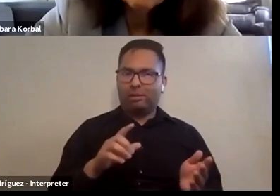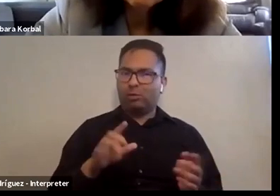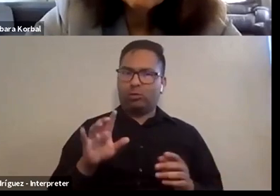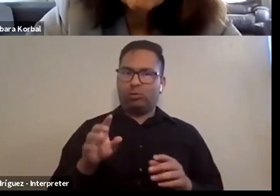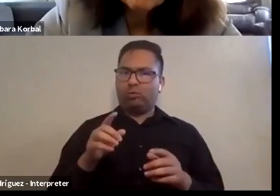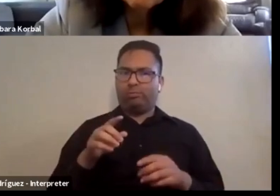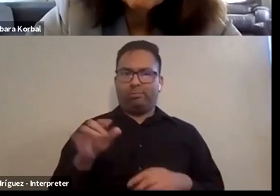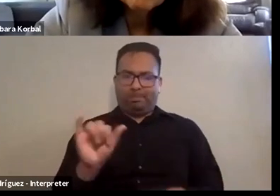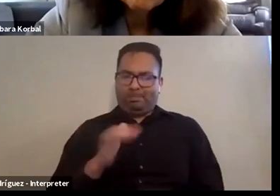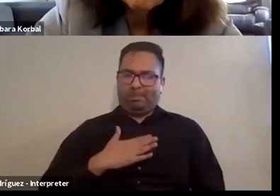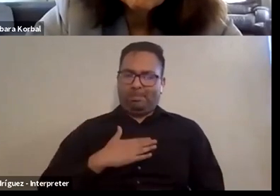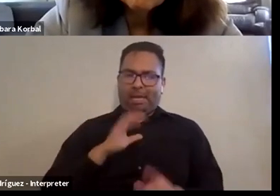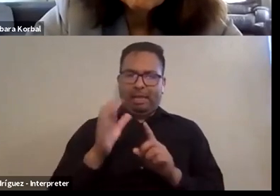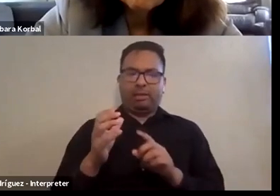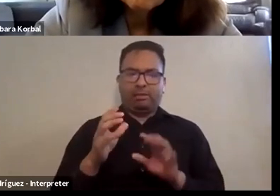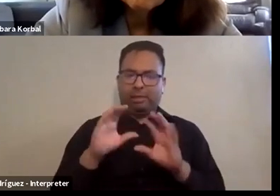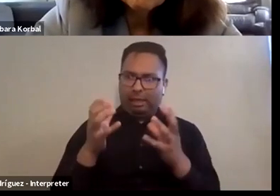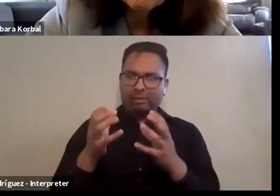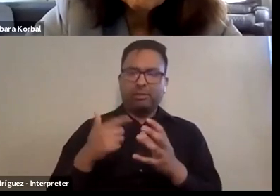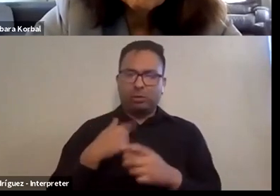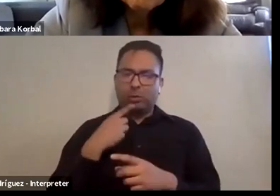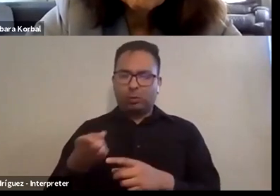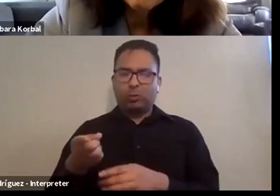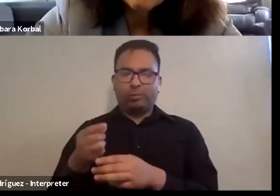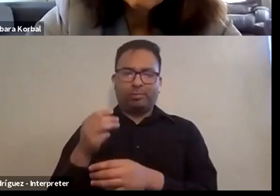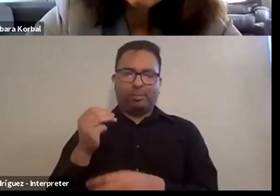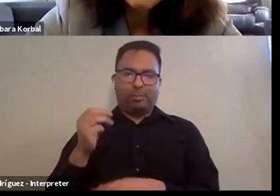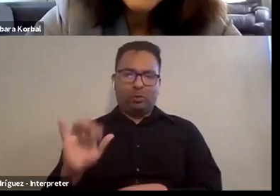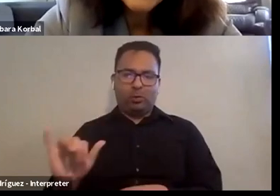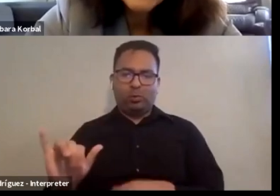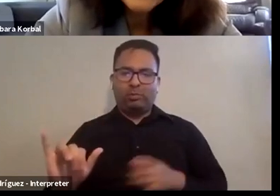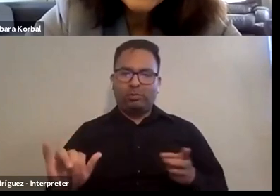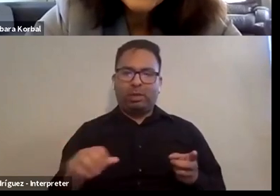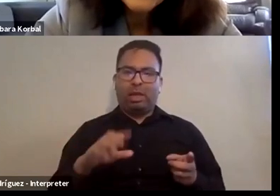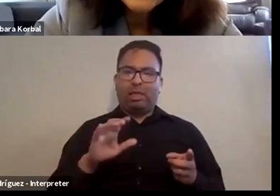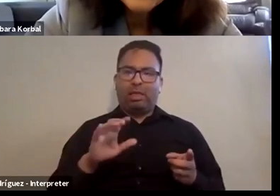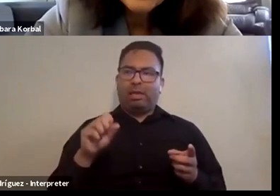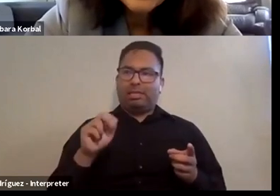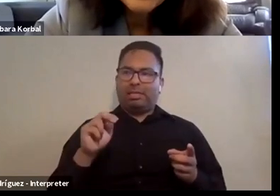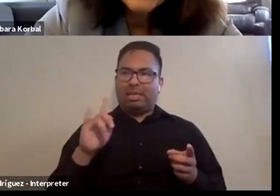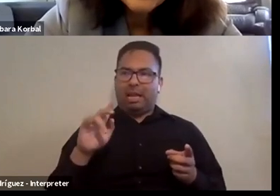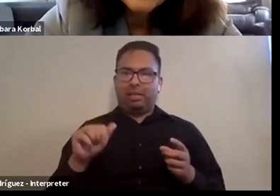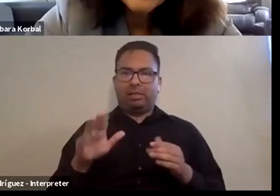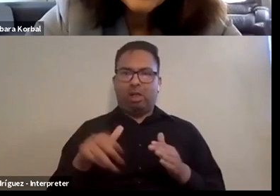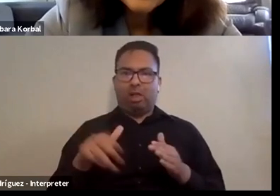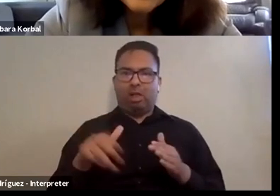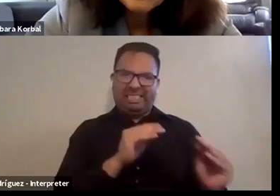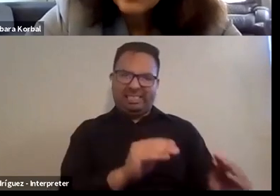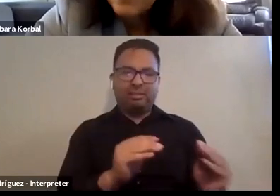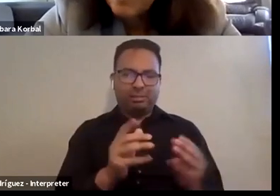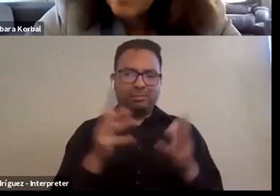many times. My copies of Sandino's Daughters are very battered at this point. I think we're coming up